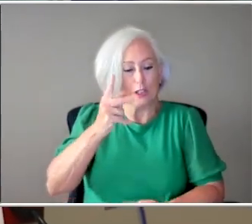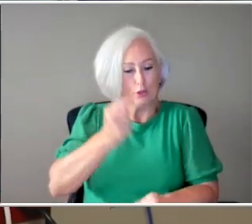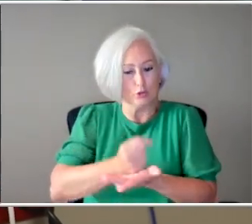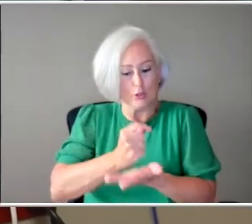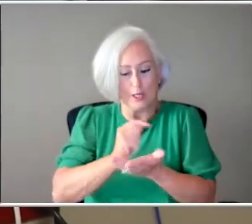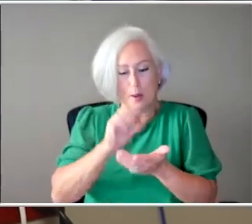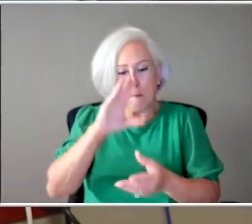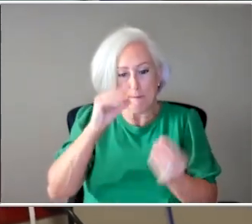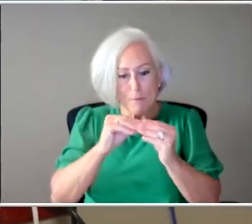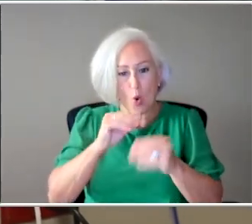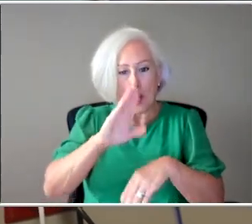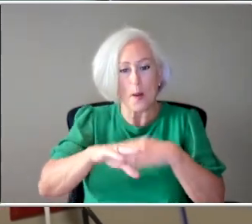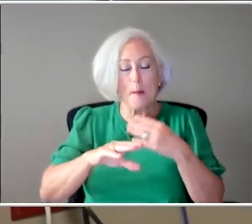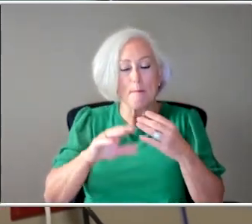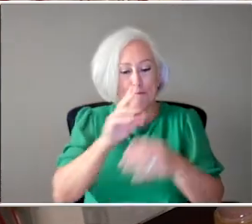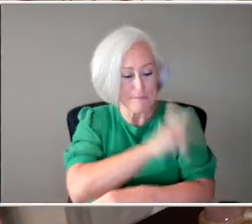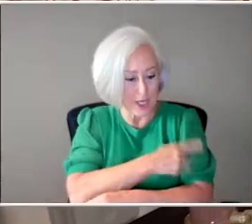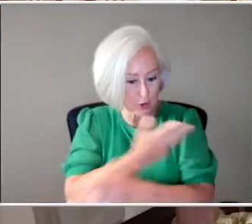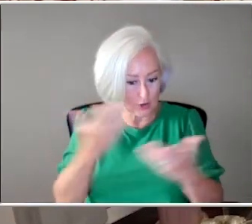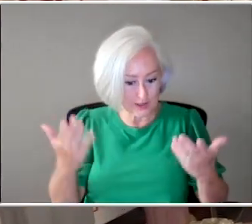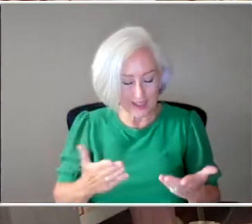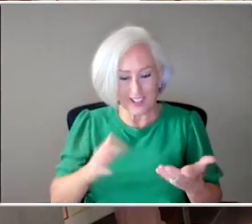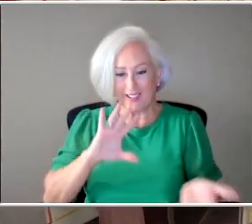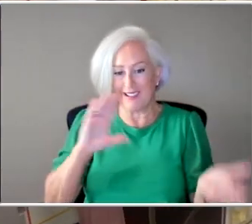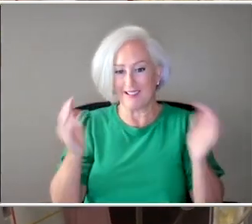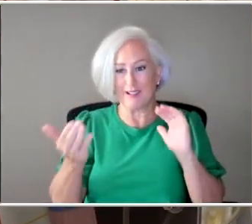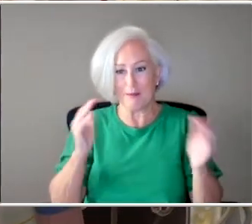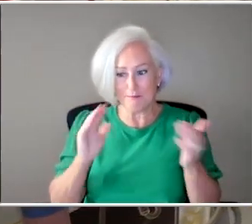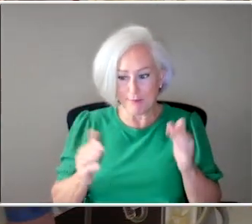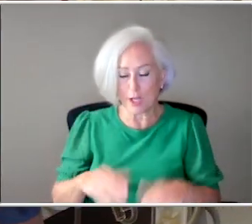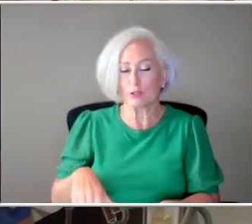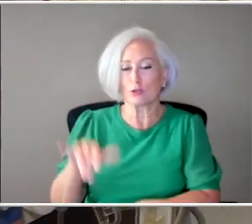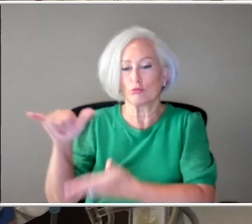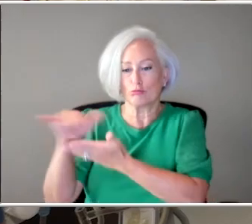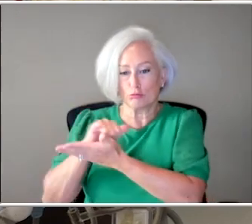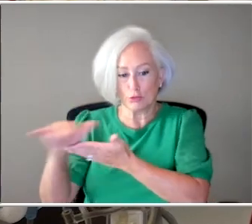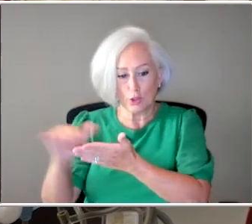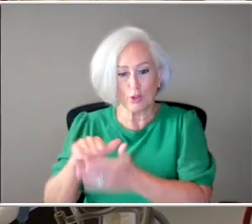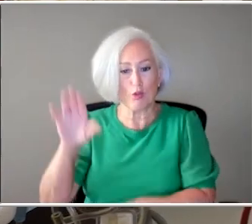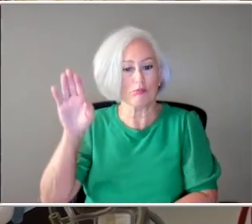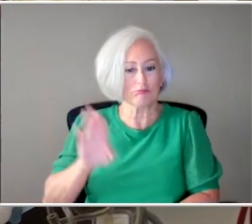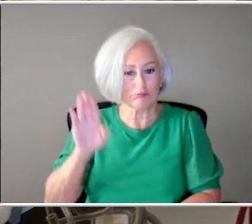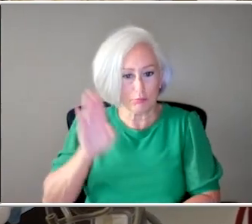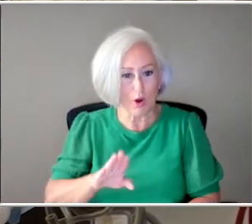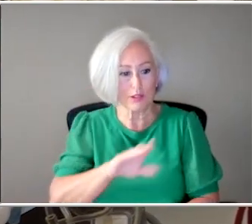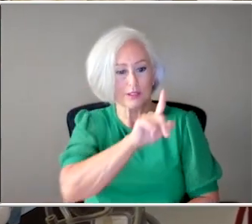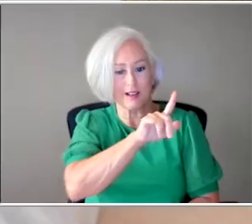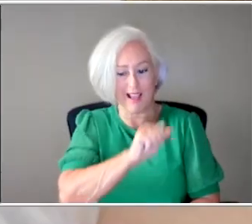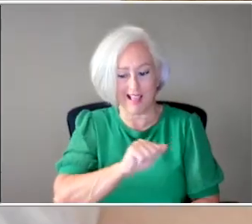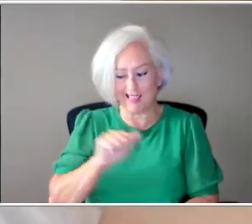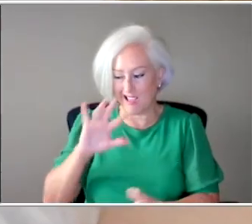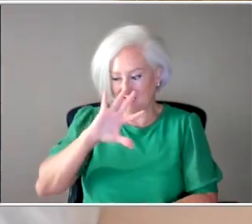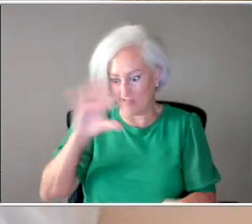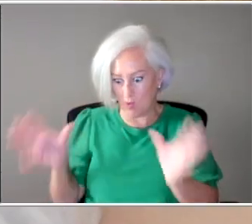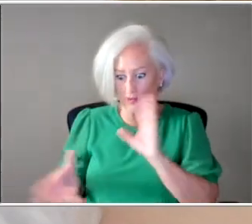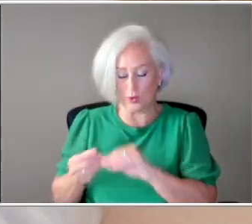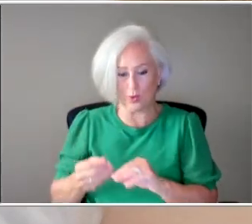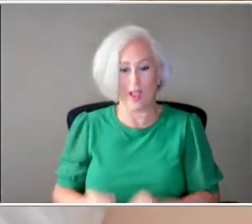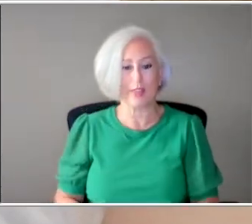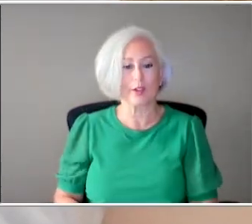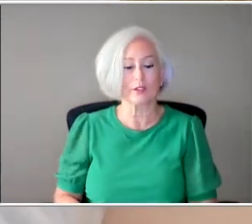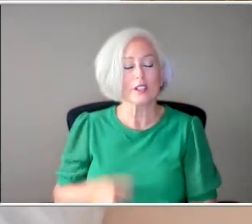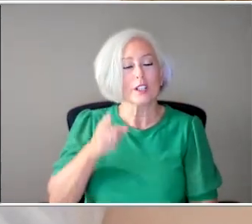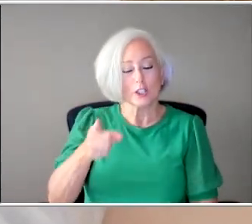LA, combined. Aubrey has familial hypercholesterolemia, also known as FH. It's a